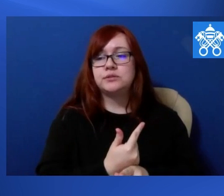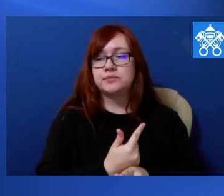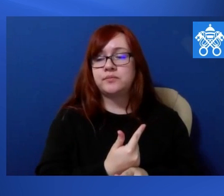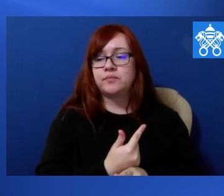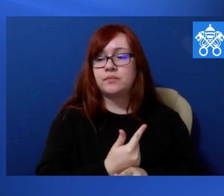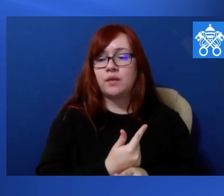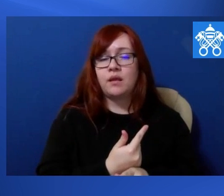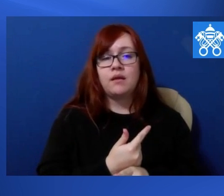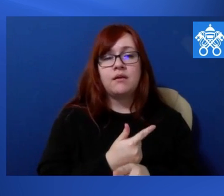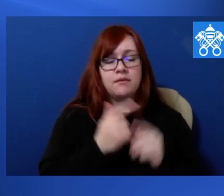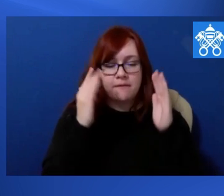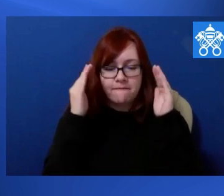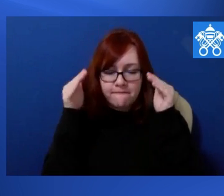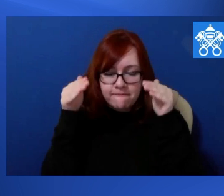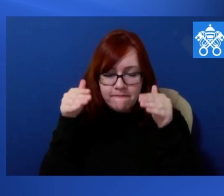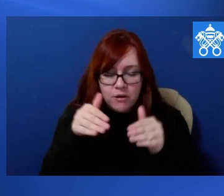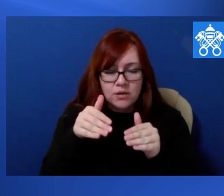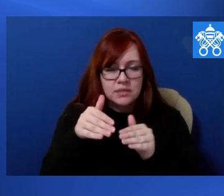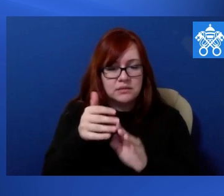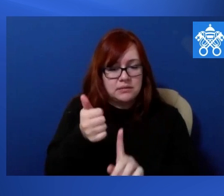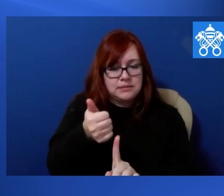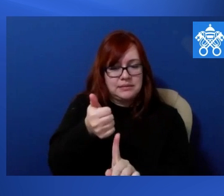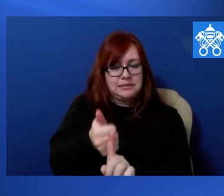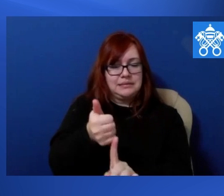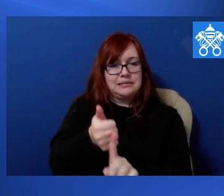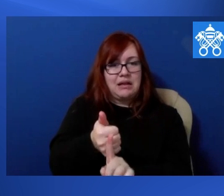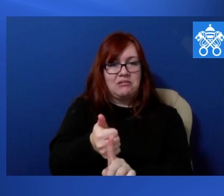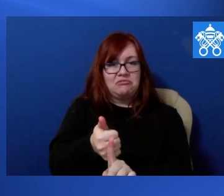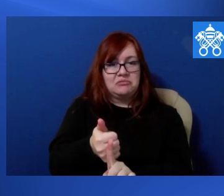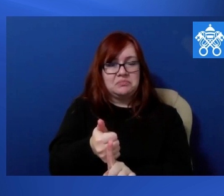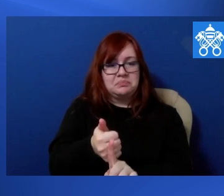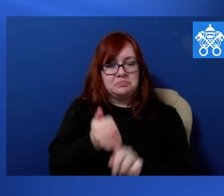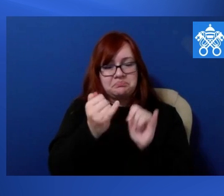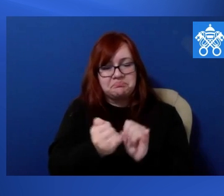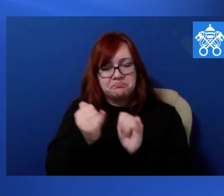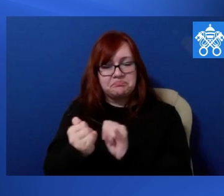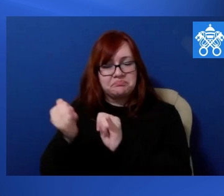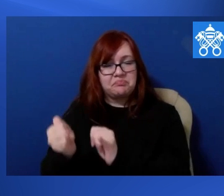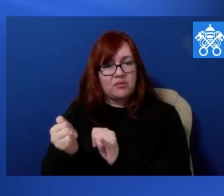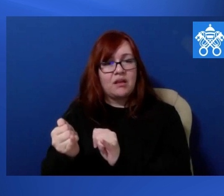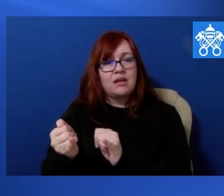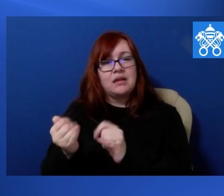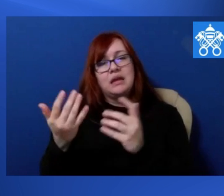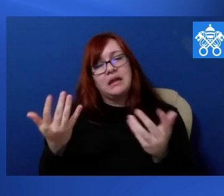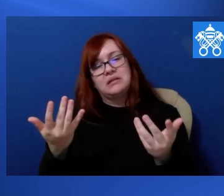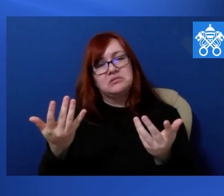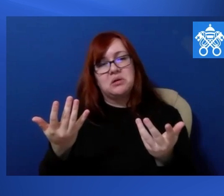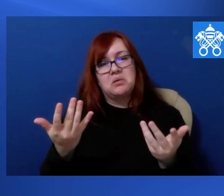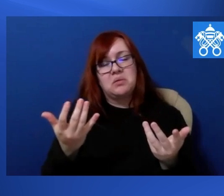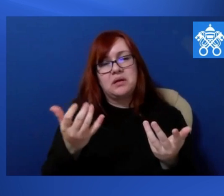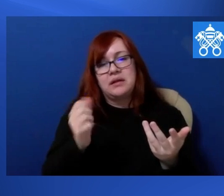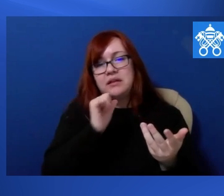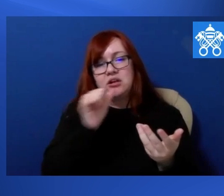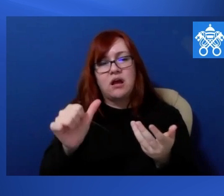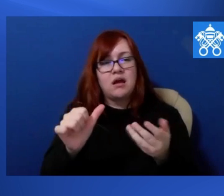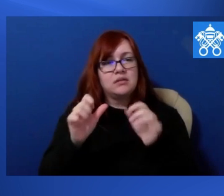They're focused on the self, on our interests, And so they're short breaths. They don't